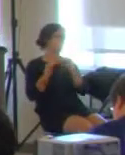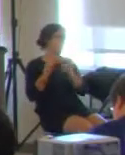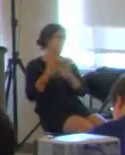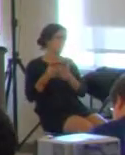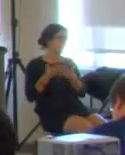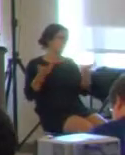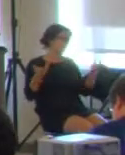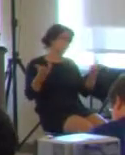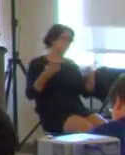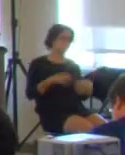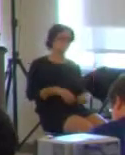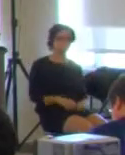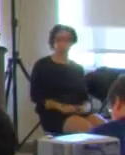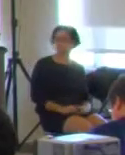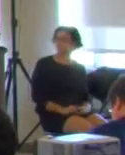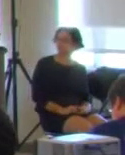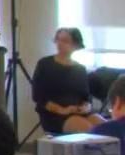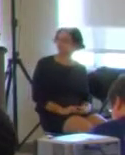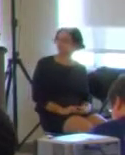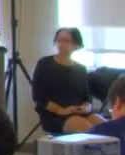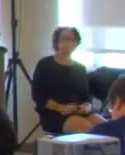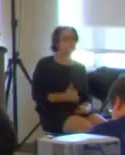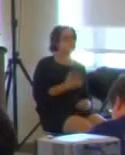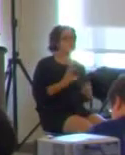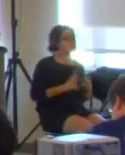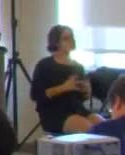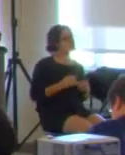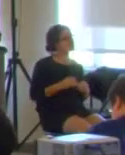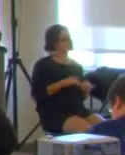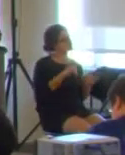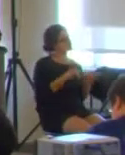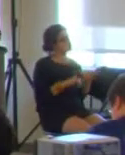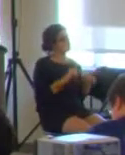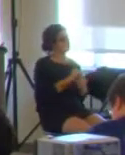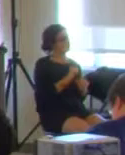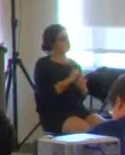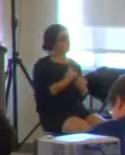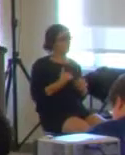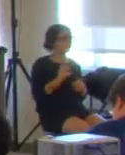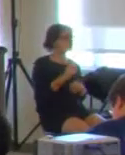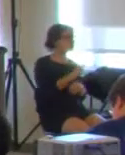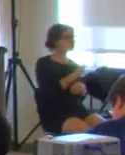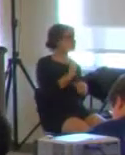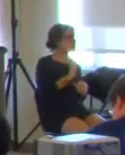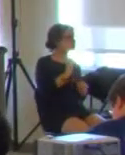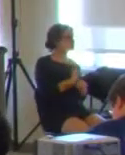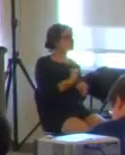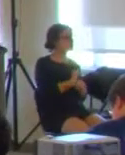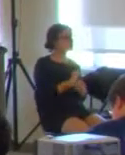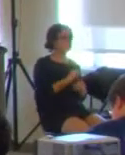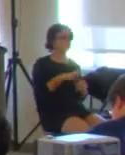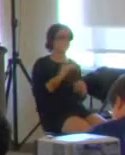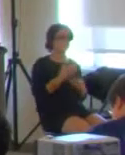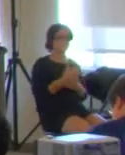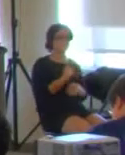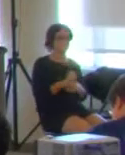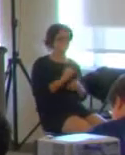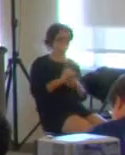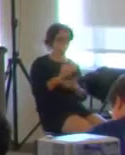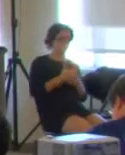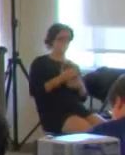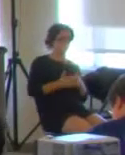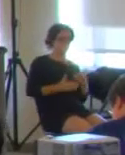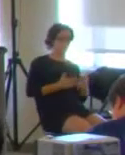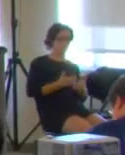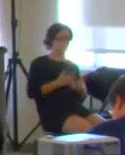And they may want to remain at work or return to an existing job, or they may want to find an entirely new one. That's part of the process